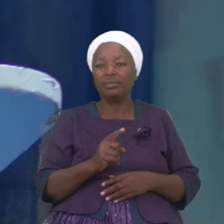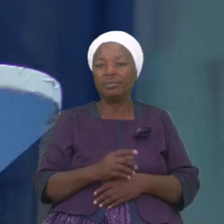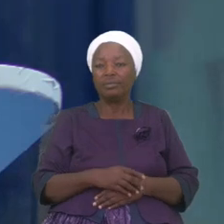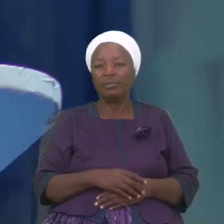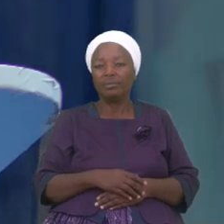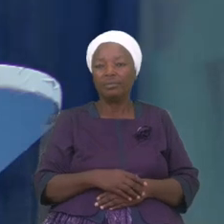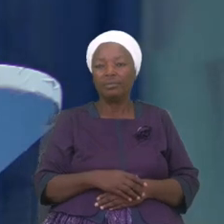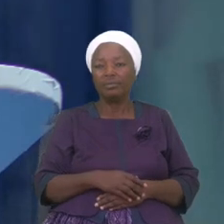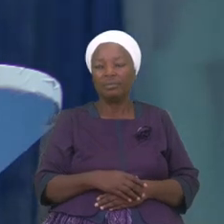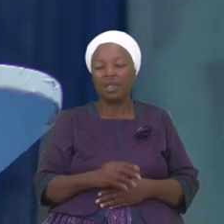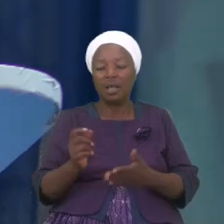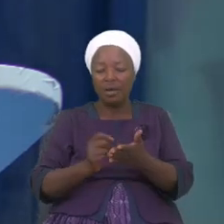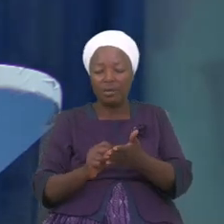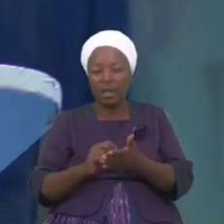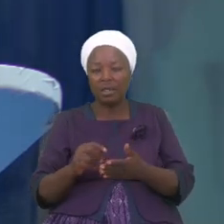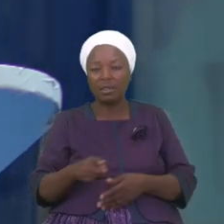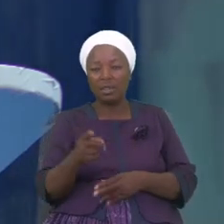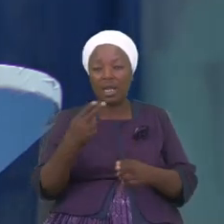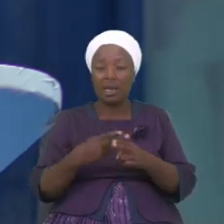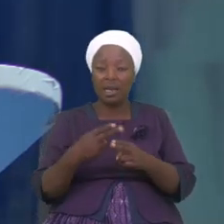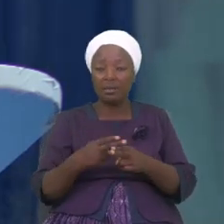Take their name properly.